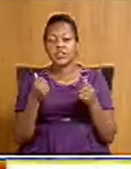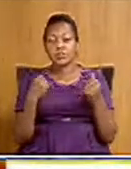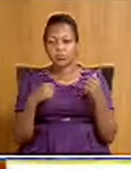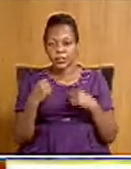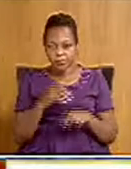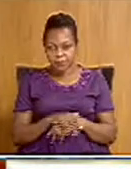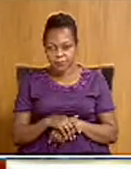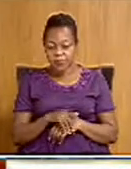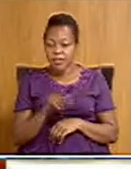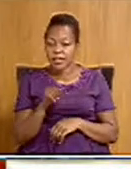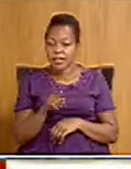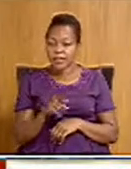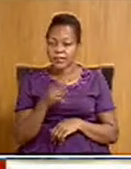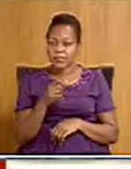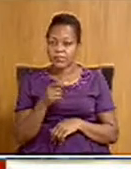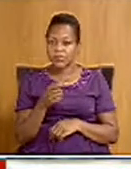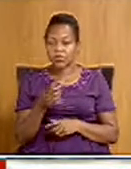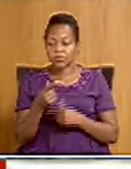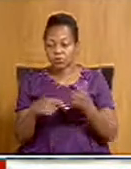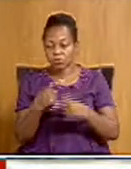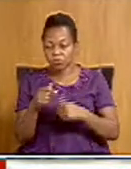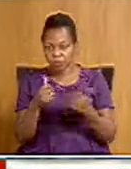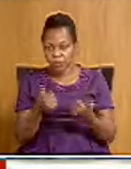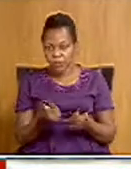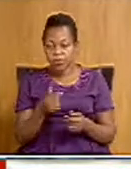growing well. In